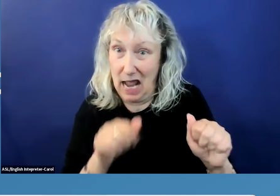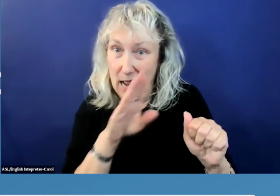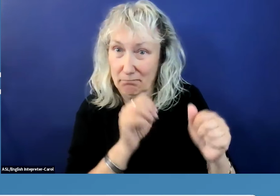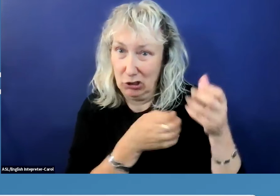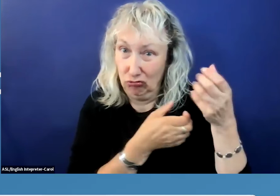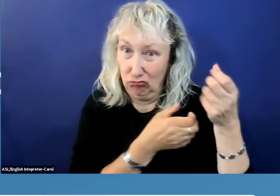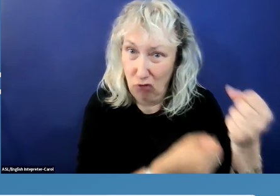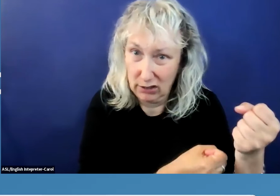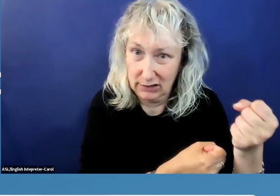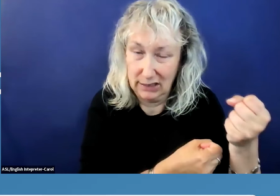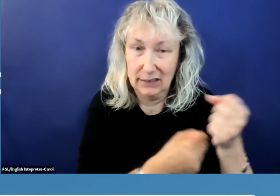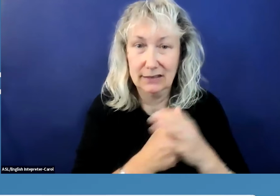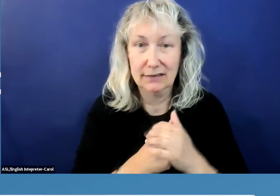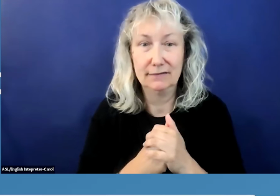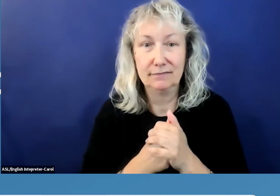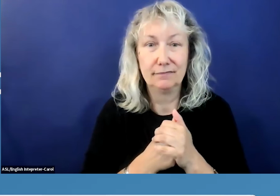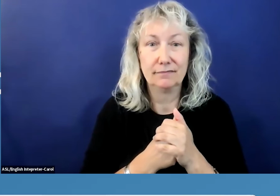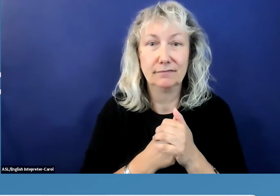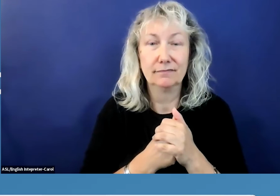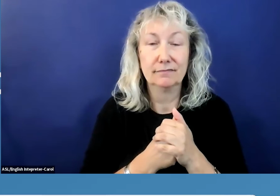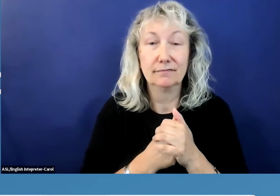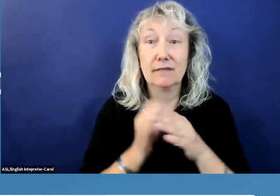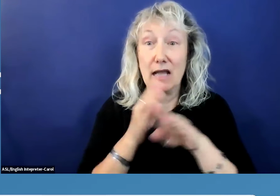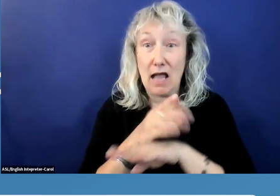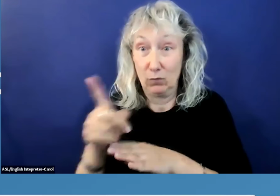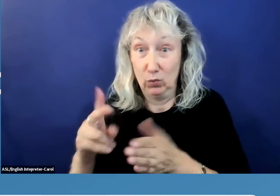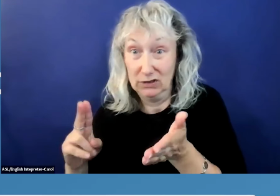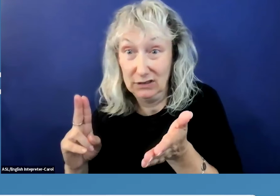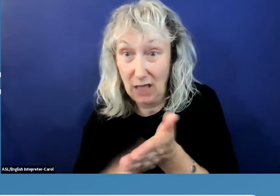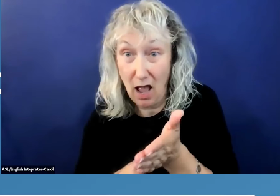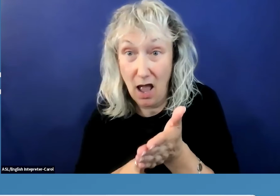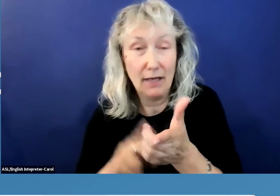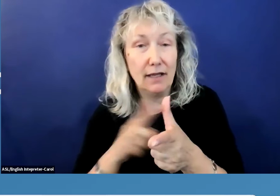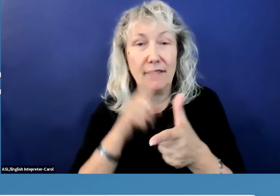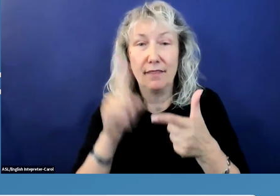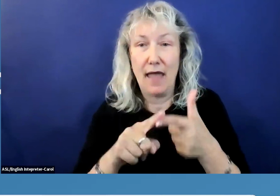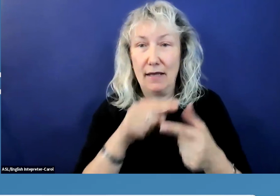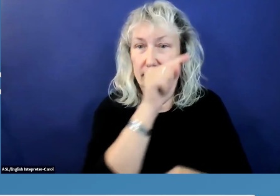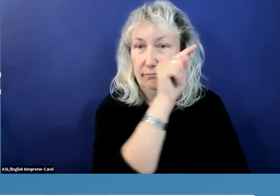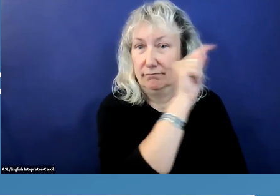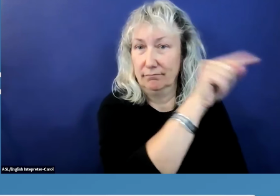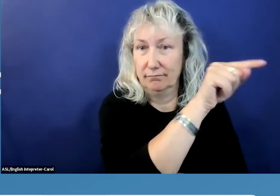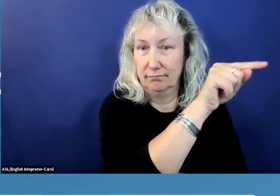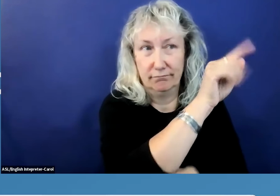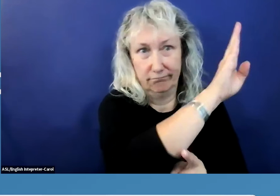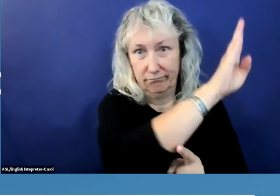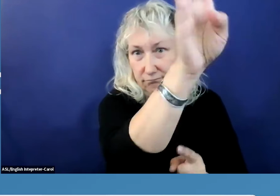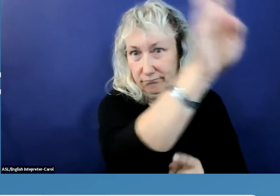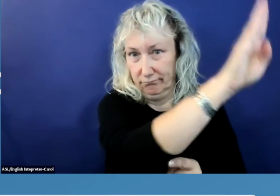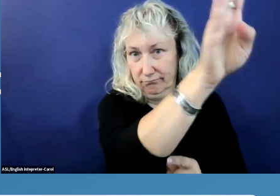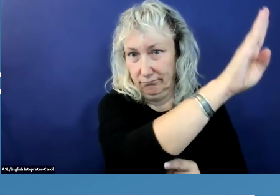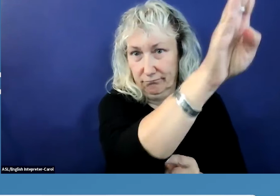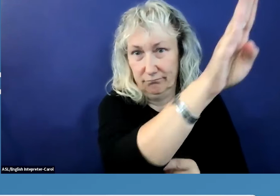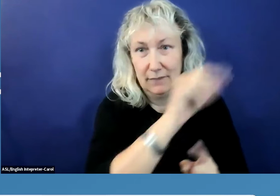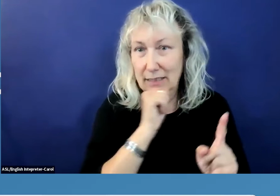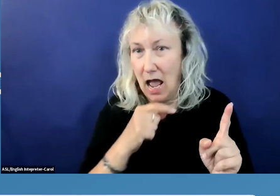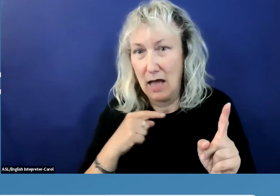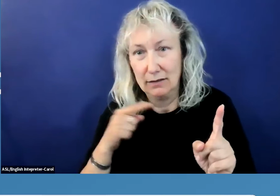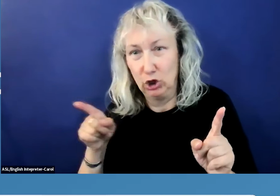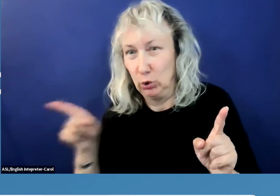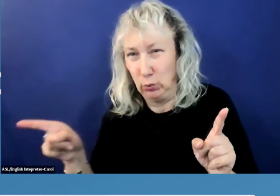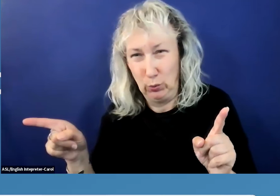Once you've signed an assignment of benefits, your insurer only communicates with that third party, that contractor. And it's possible